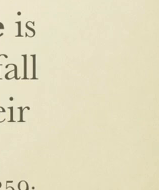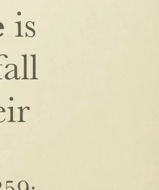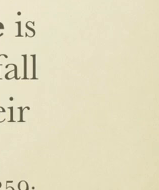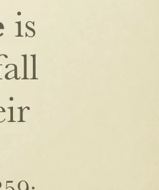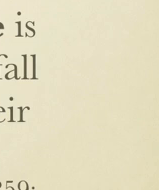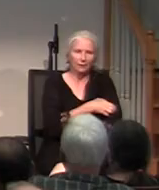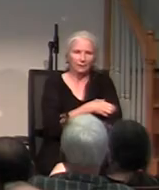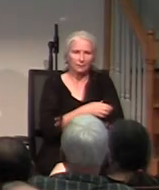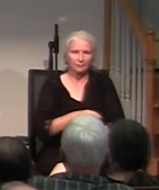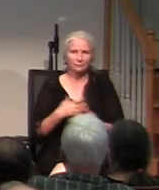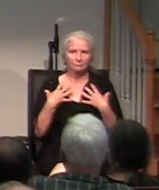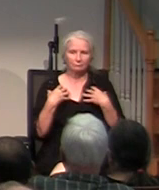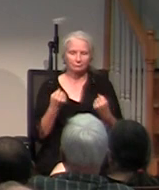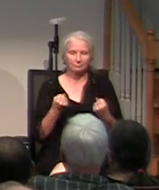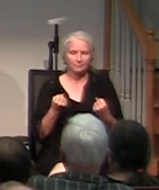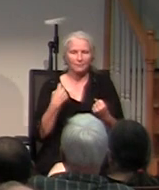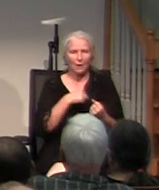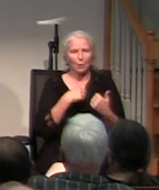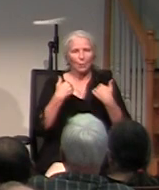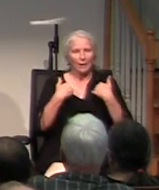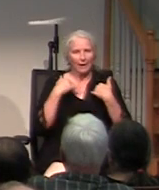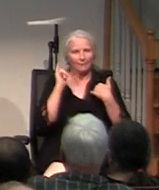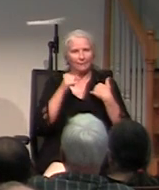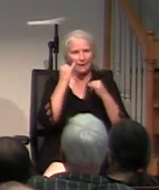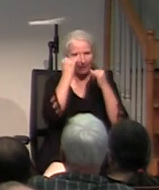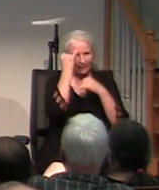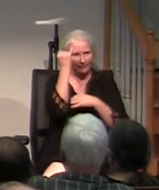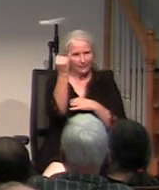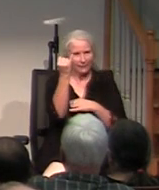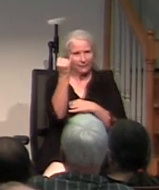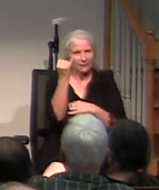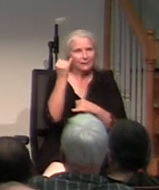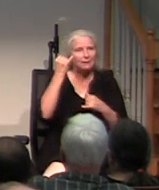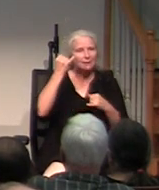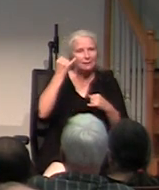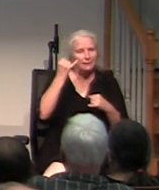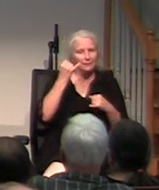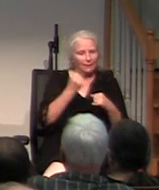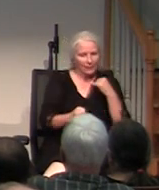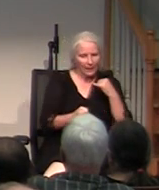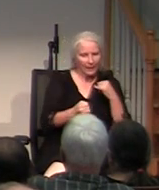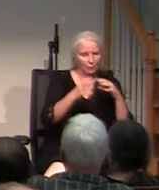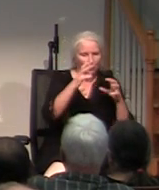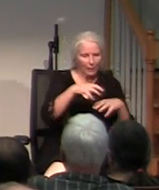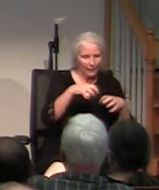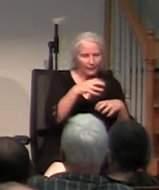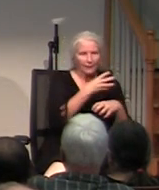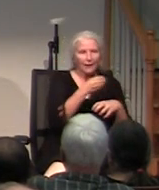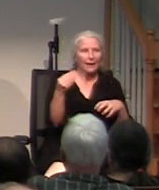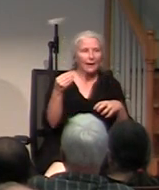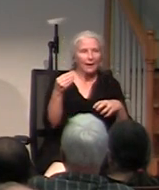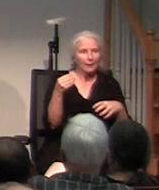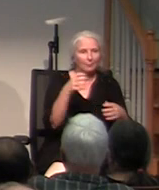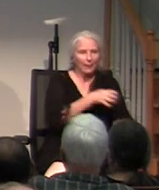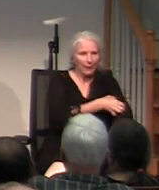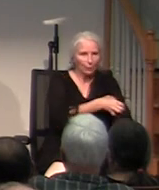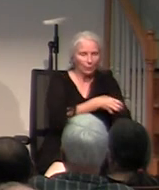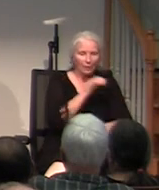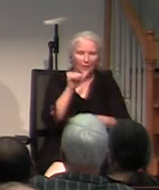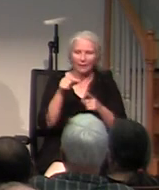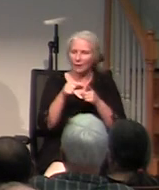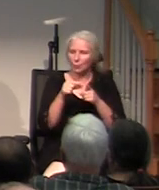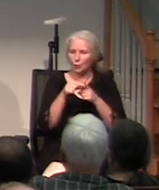vessels." So we have this idea of the latter rain and power. But this word panoply, have